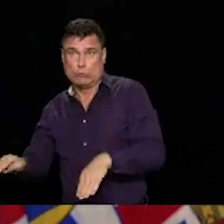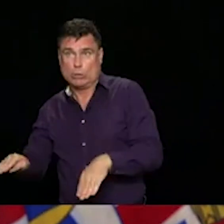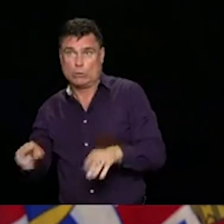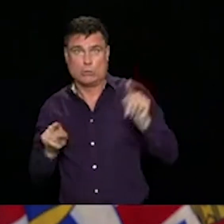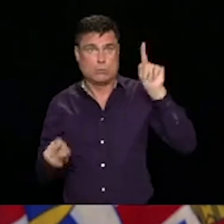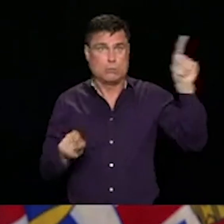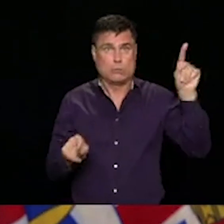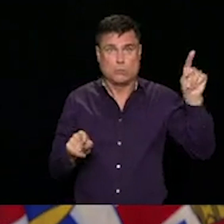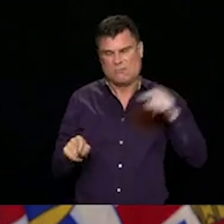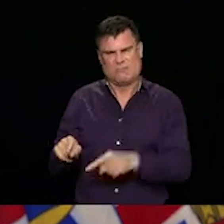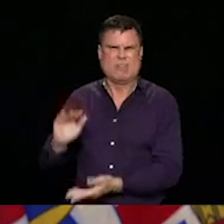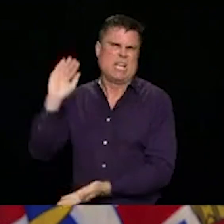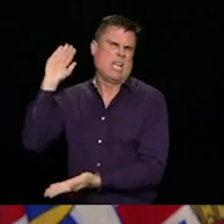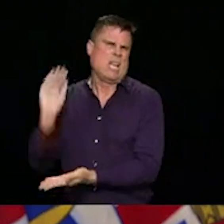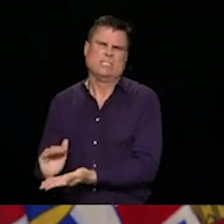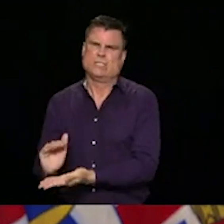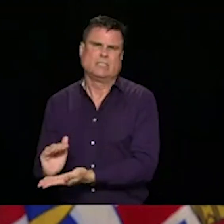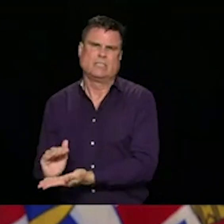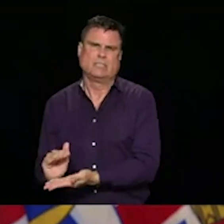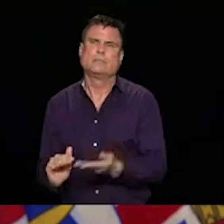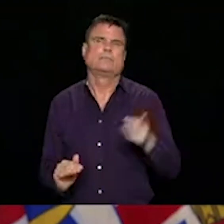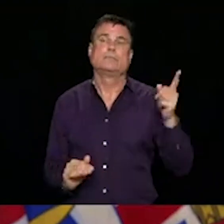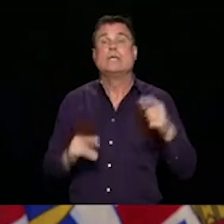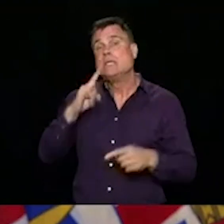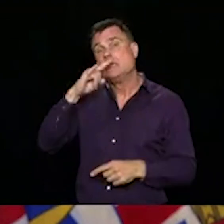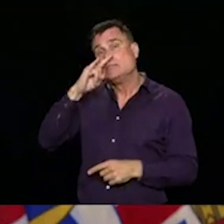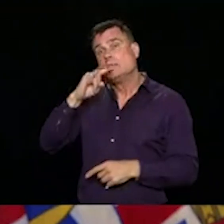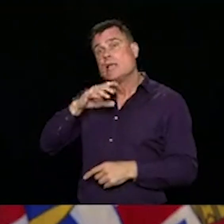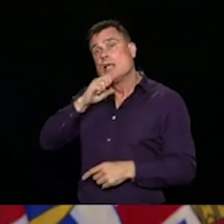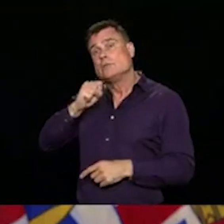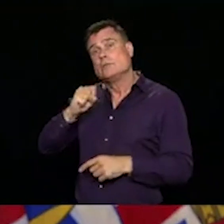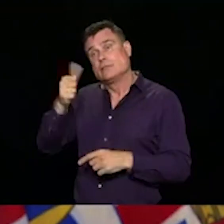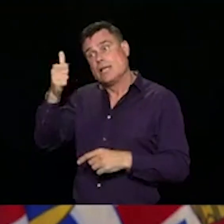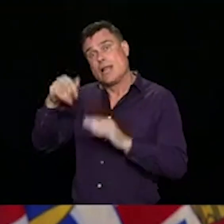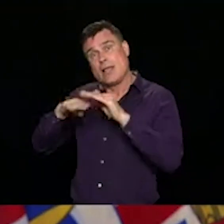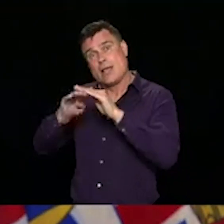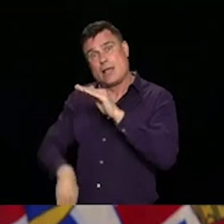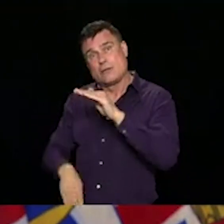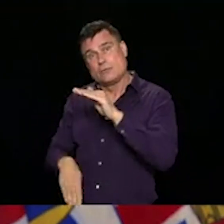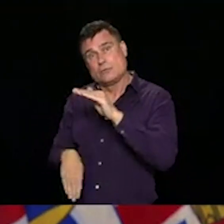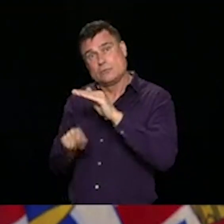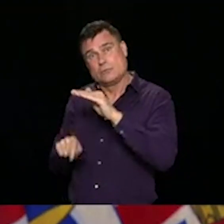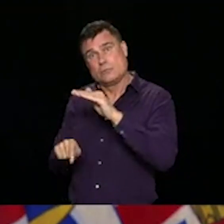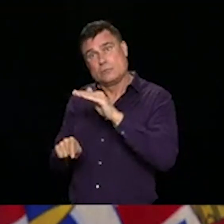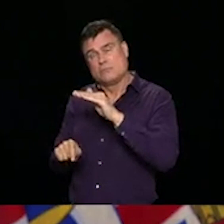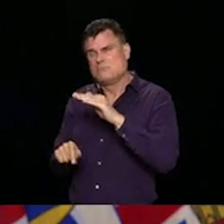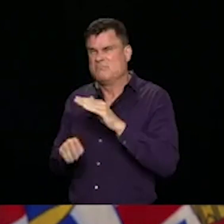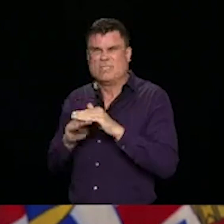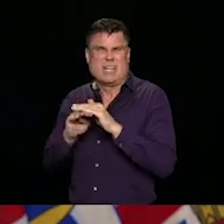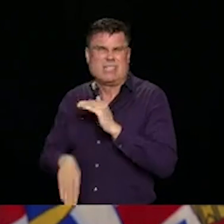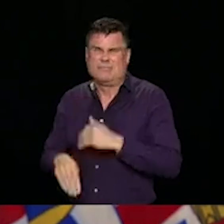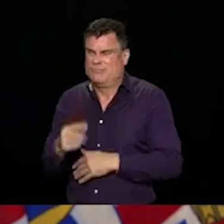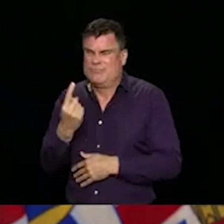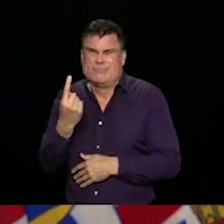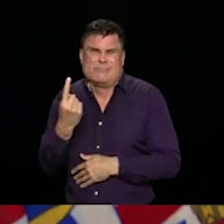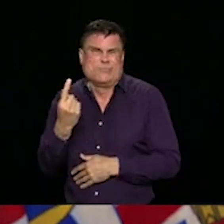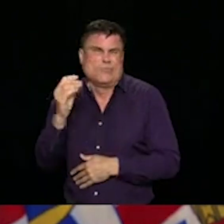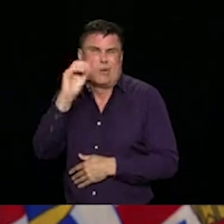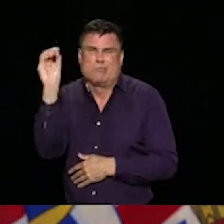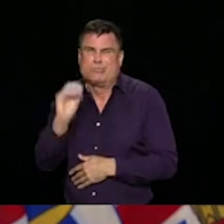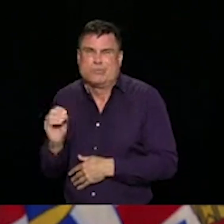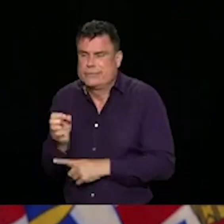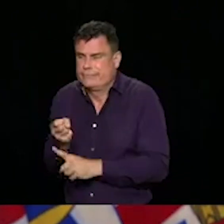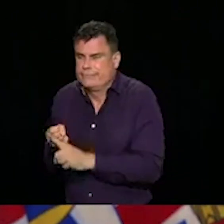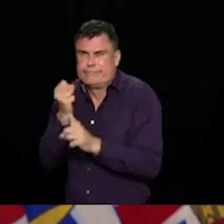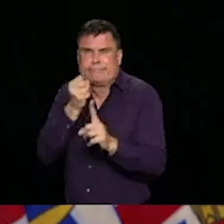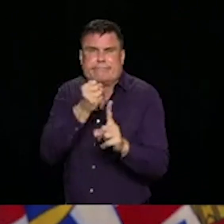bears out as well, where children under 10 in particular are less than 1% of the cases that we've seen here in the province. I think we're up to